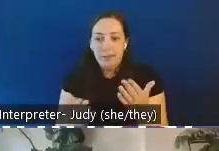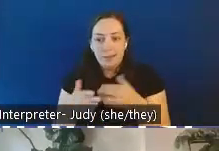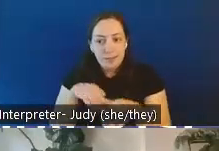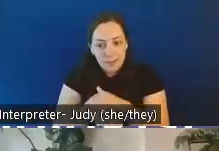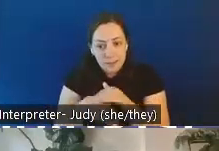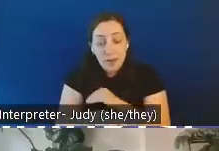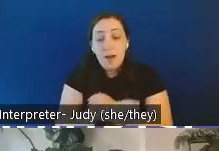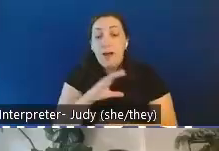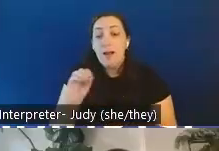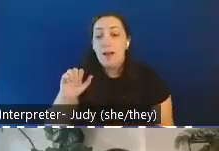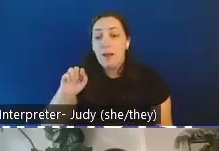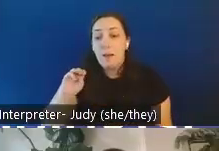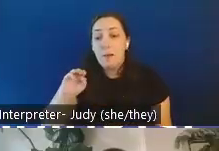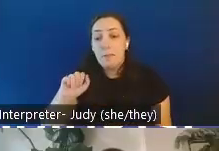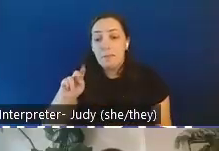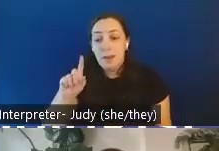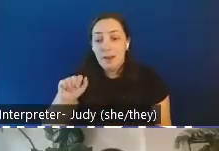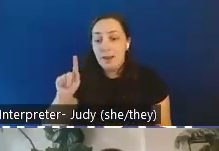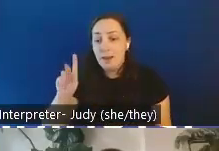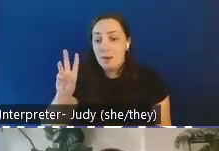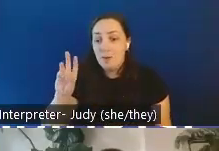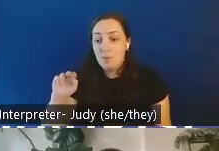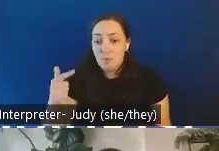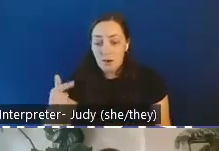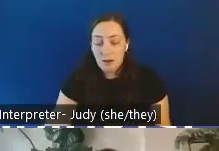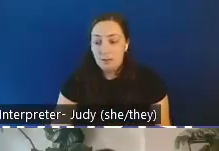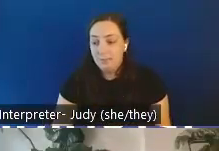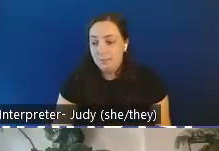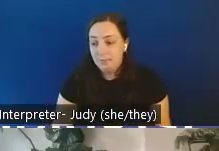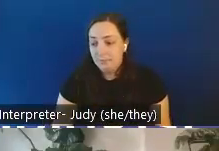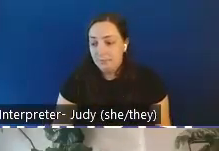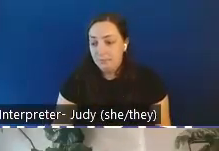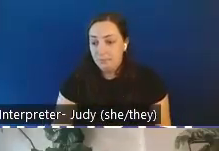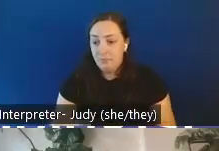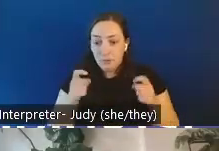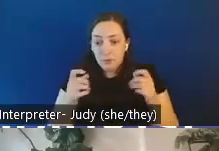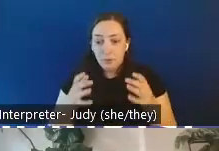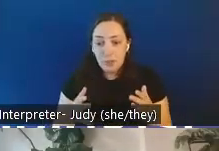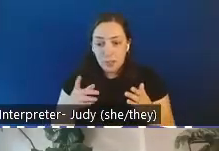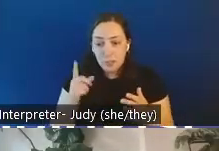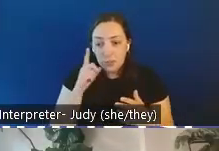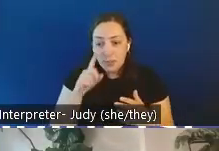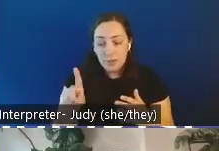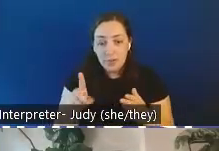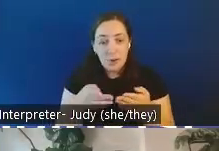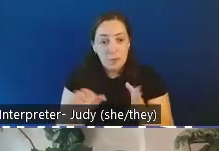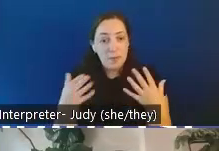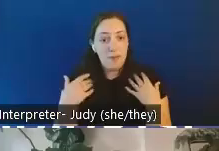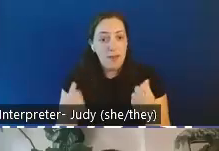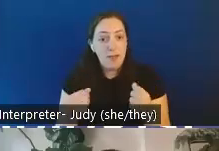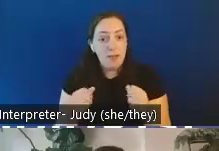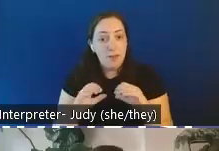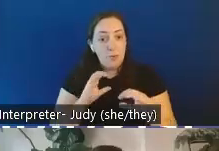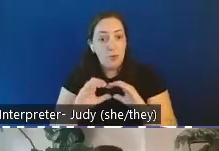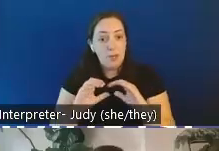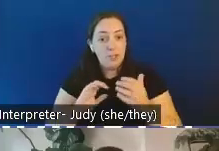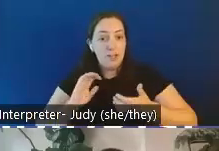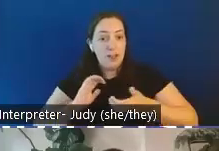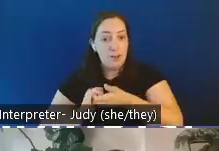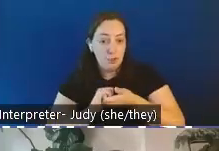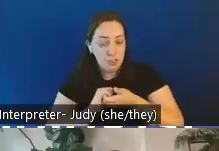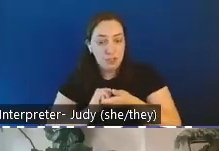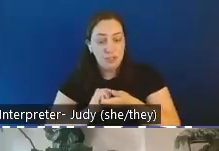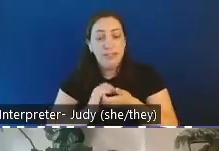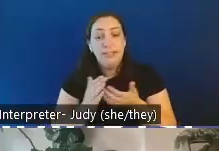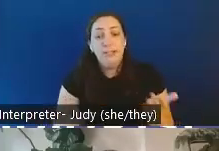Amanda Kwong, director of the Public Health Communications Collaborative, which is really here to bring us all together and equip